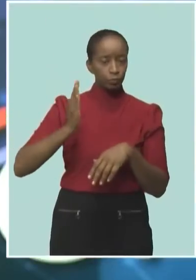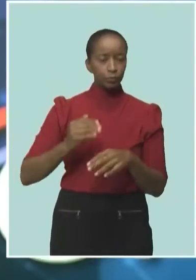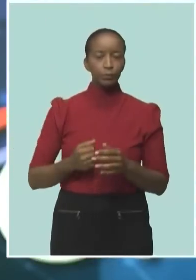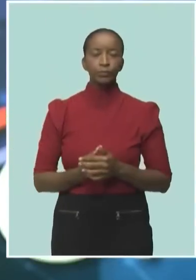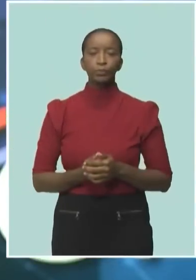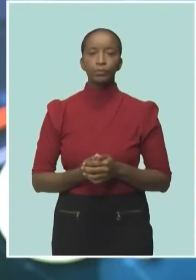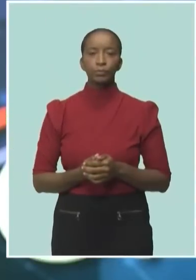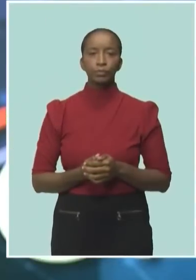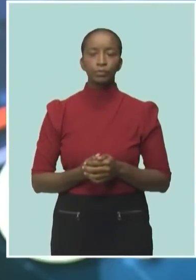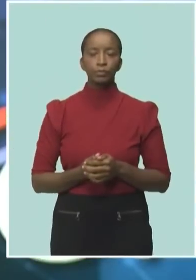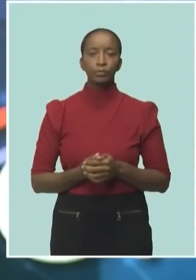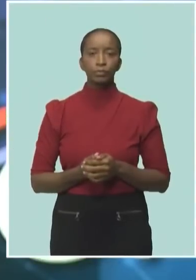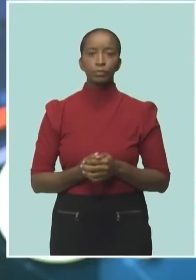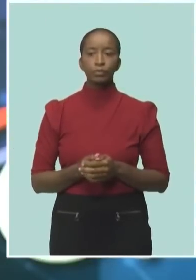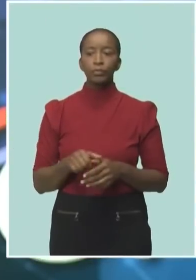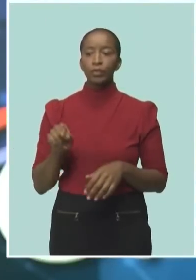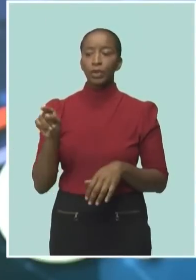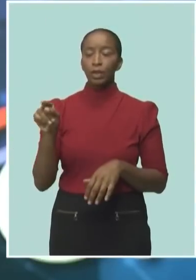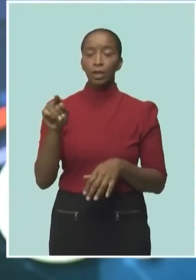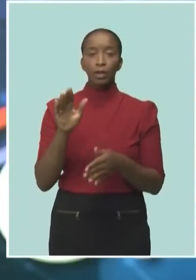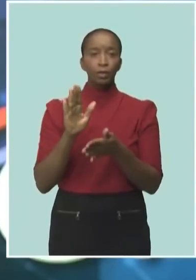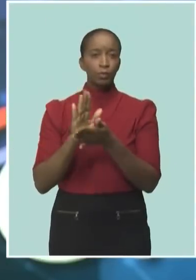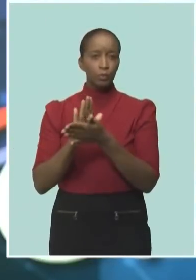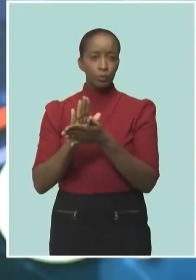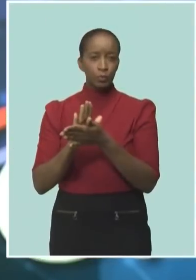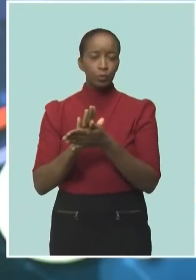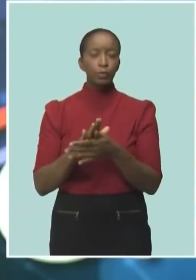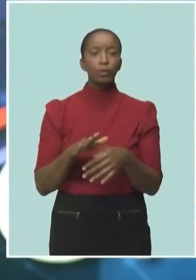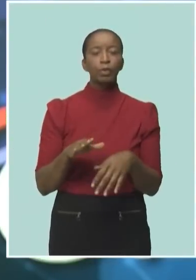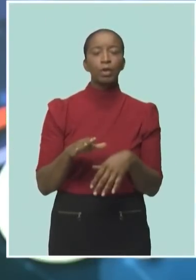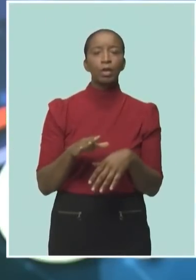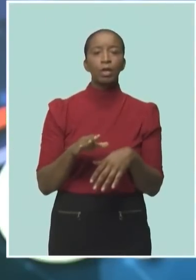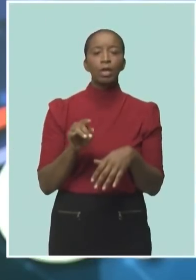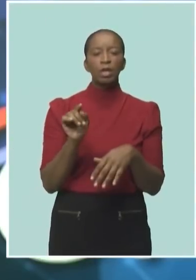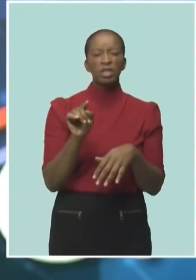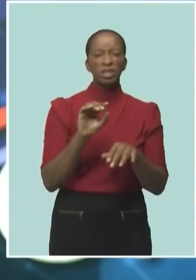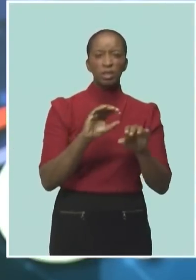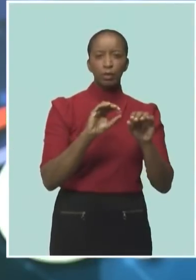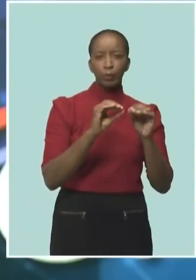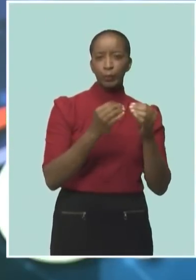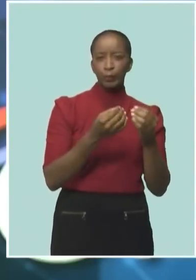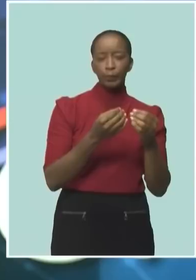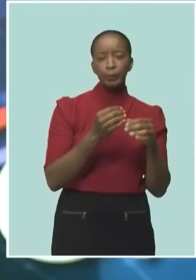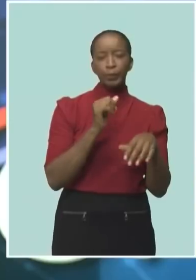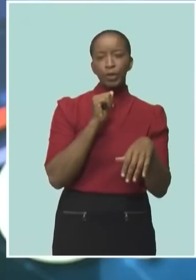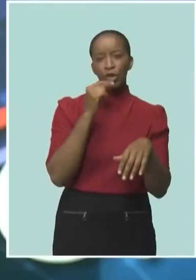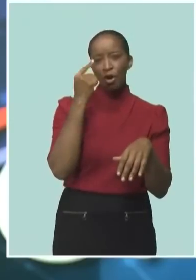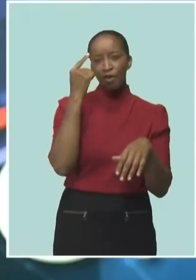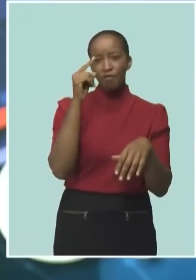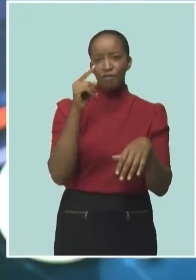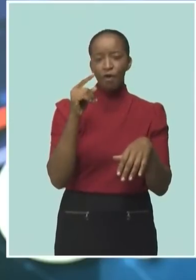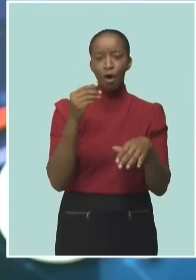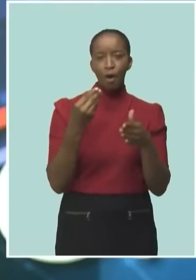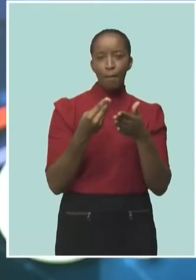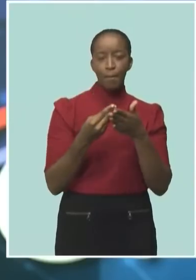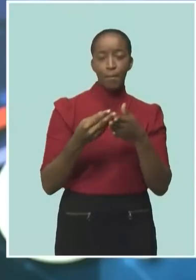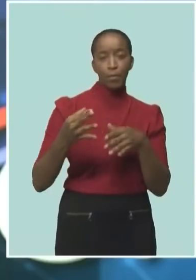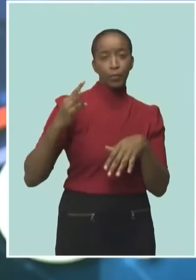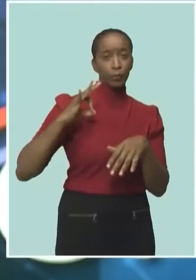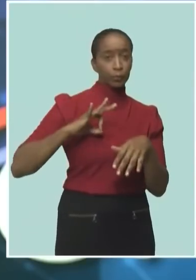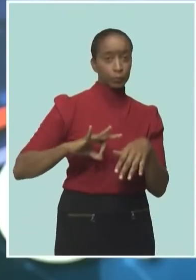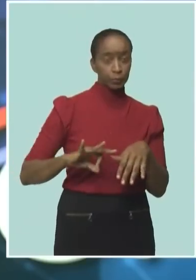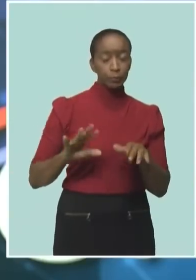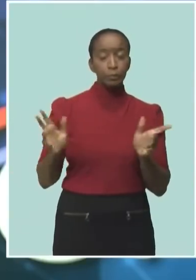Educational institutions and non-profit organizations on island have been encouraged to apply for the Florida Caribbean Cruise